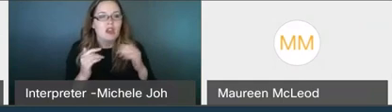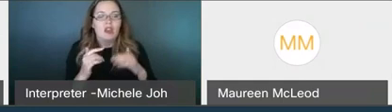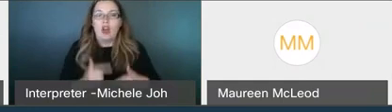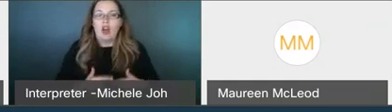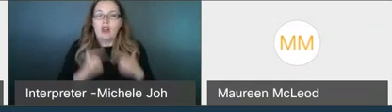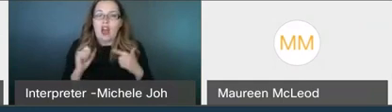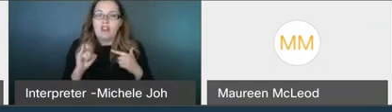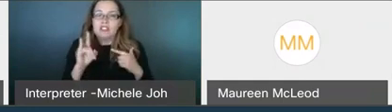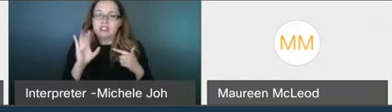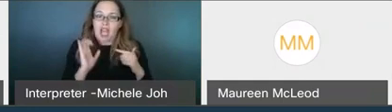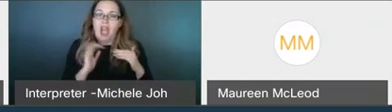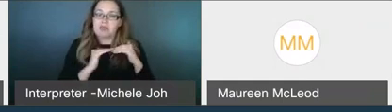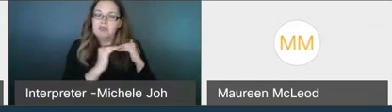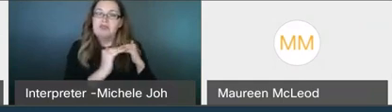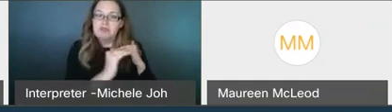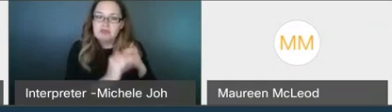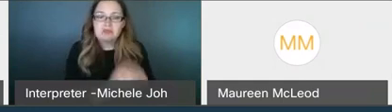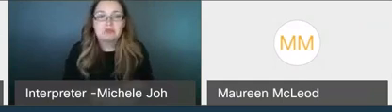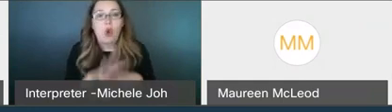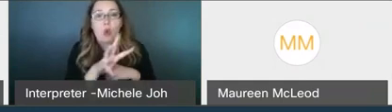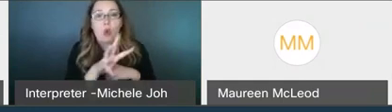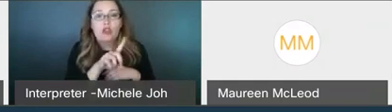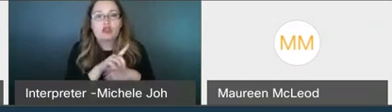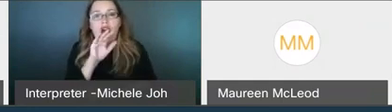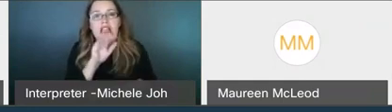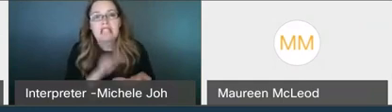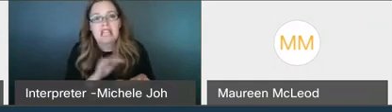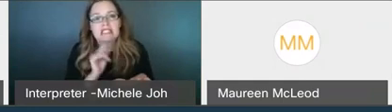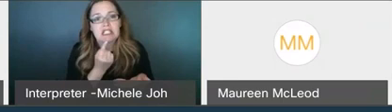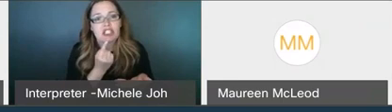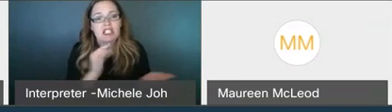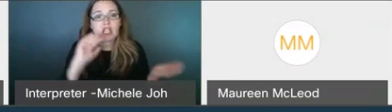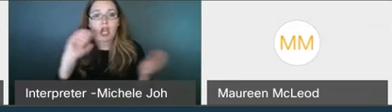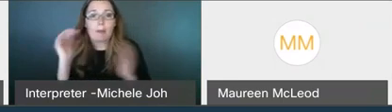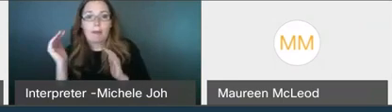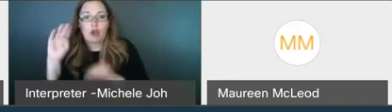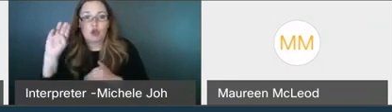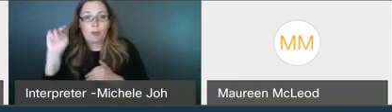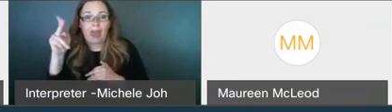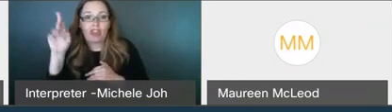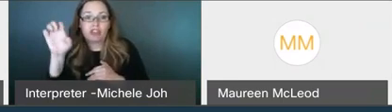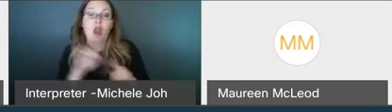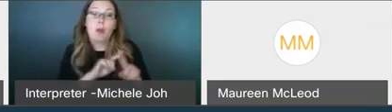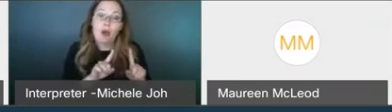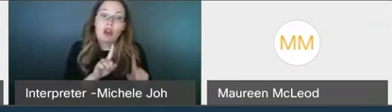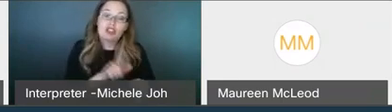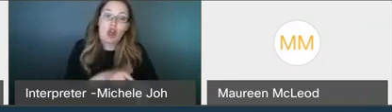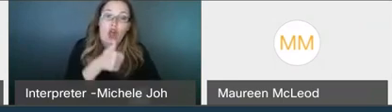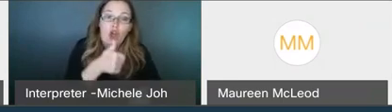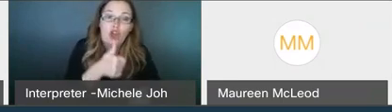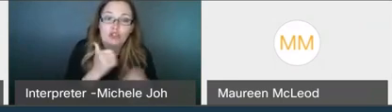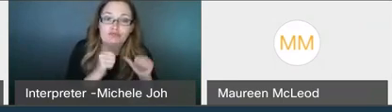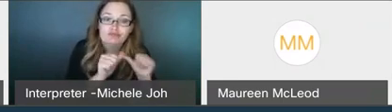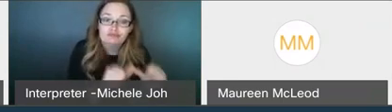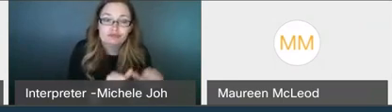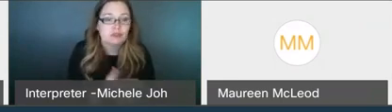opioid use disorder. Withdrawal is less severe than methadone, but it's a little longer. A